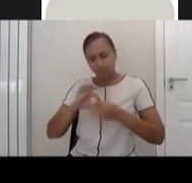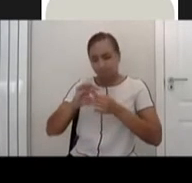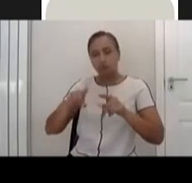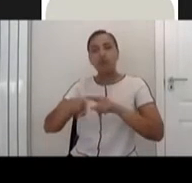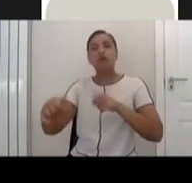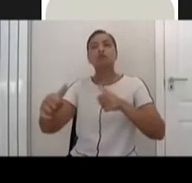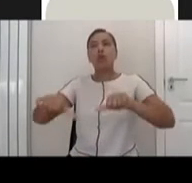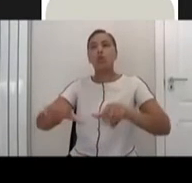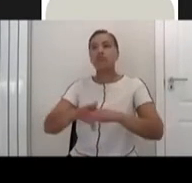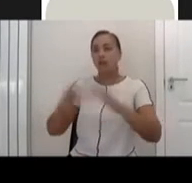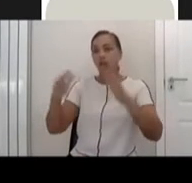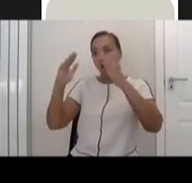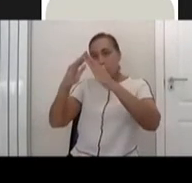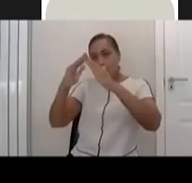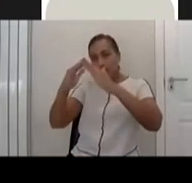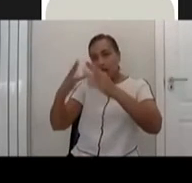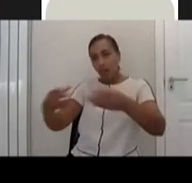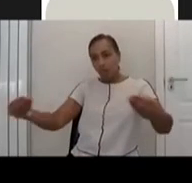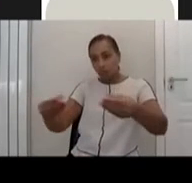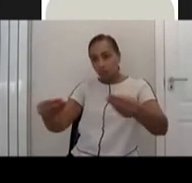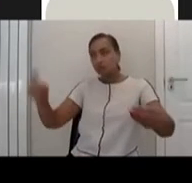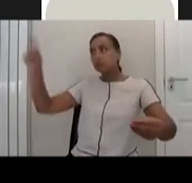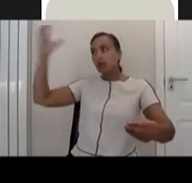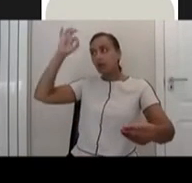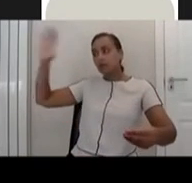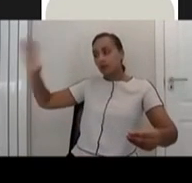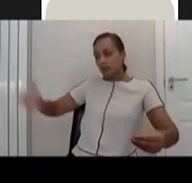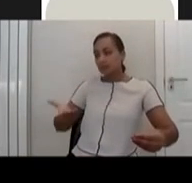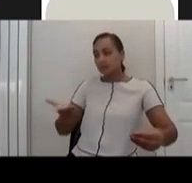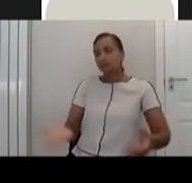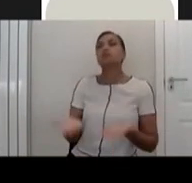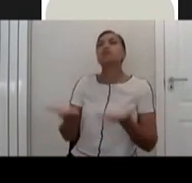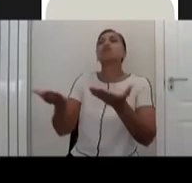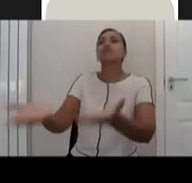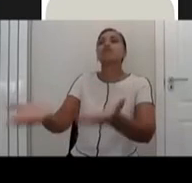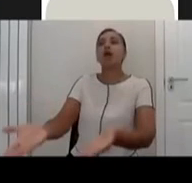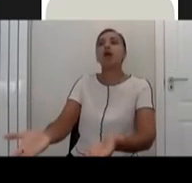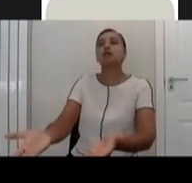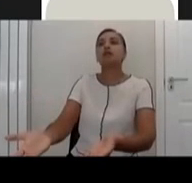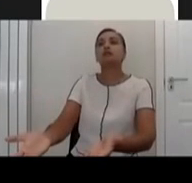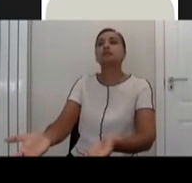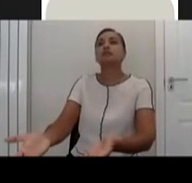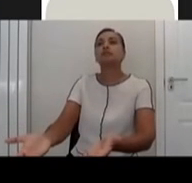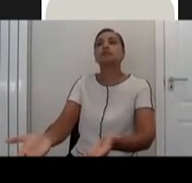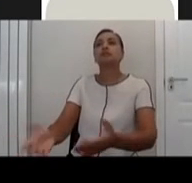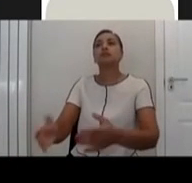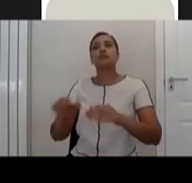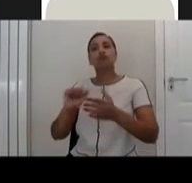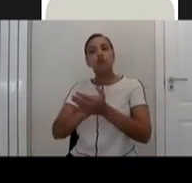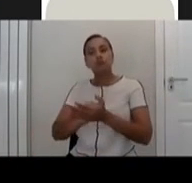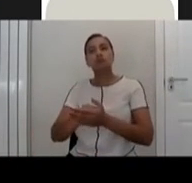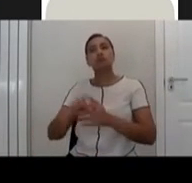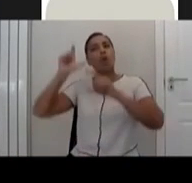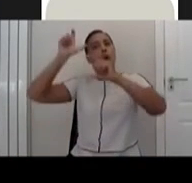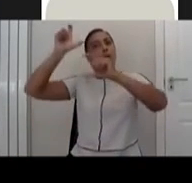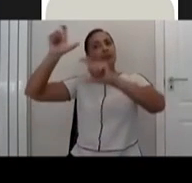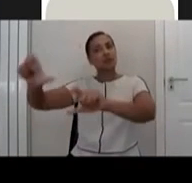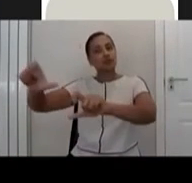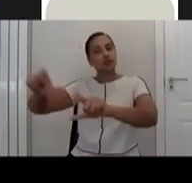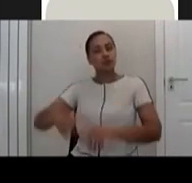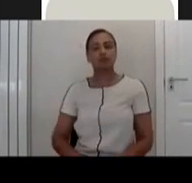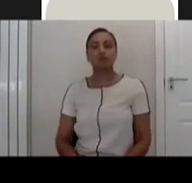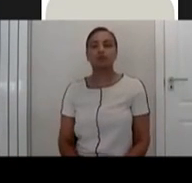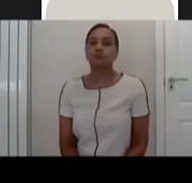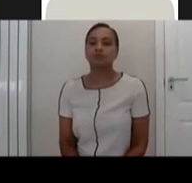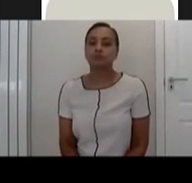this opportunity to help those that, you know, like we said, that COVID highlighted inequality among those. The other thing, kind